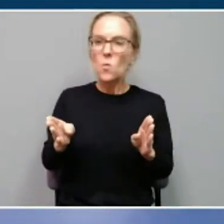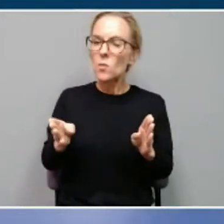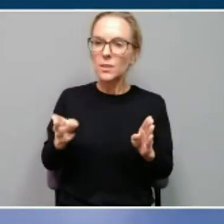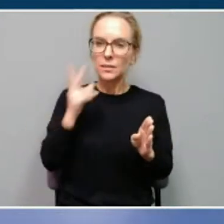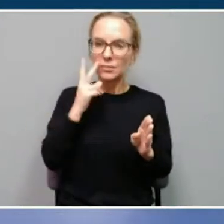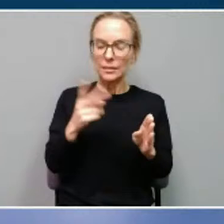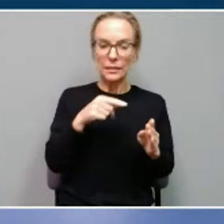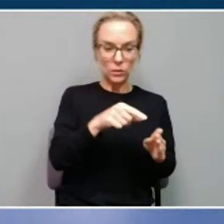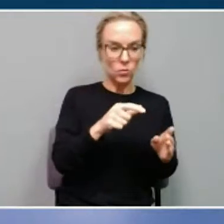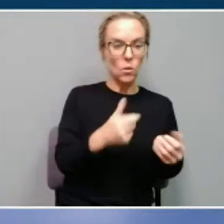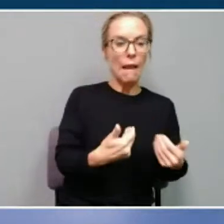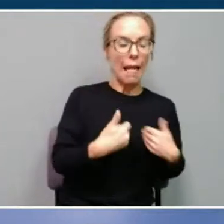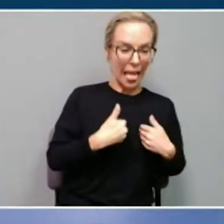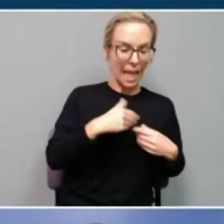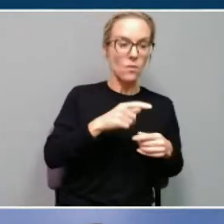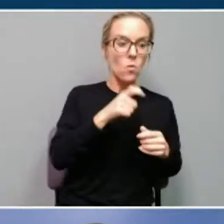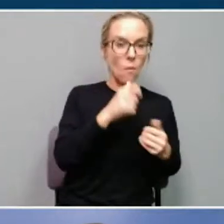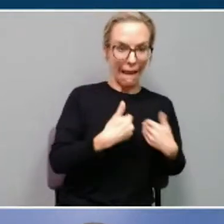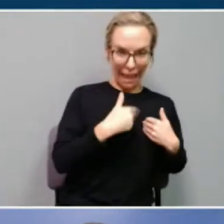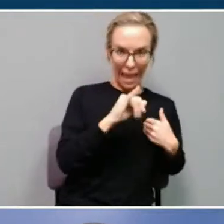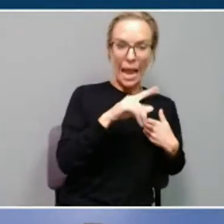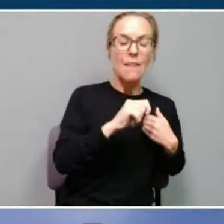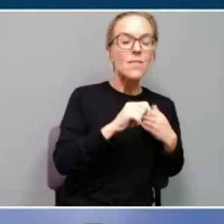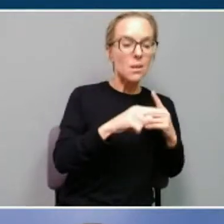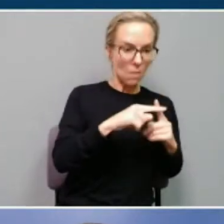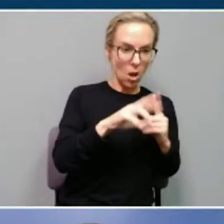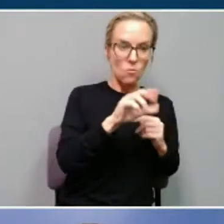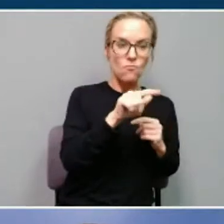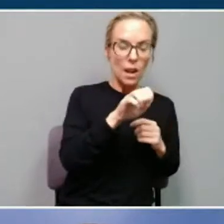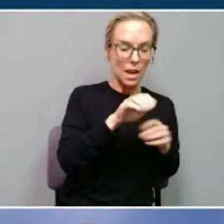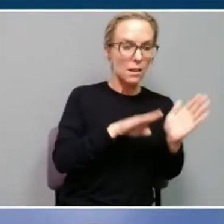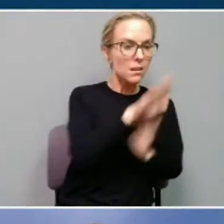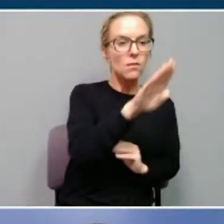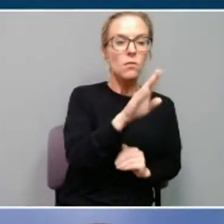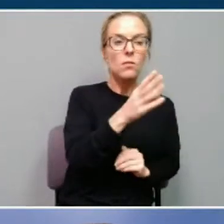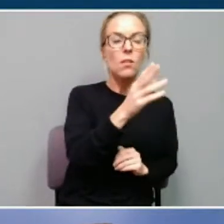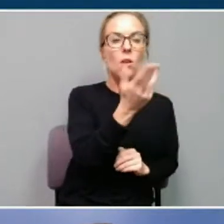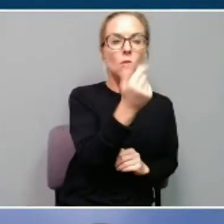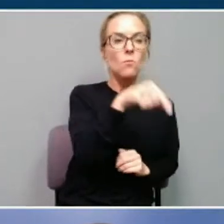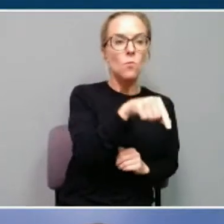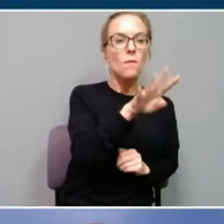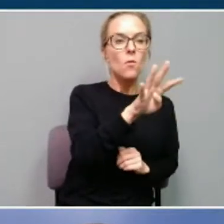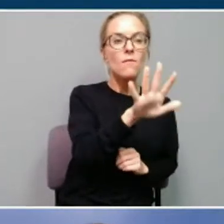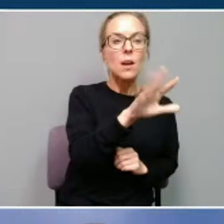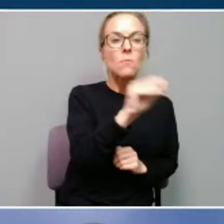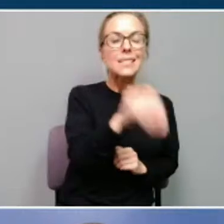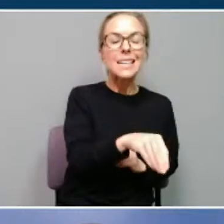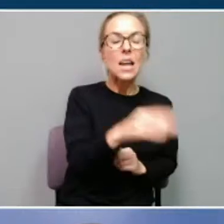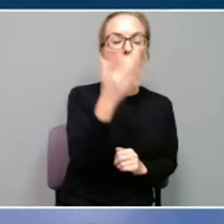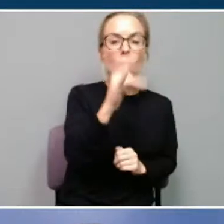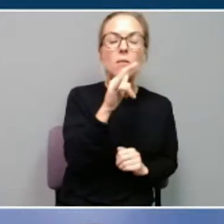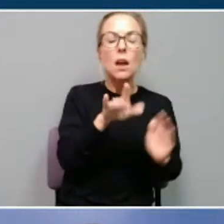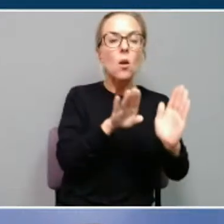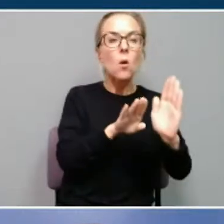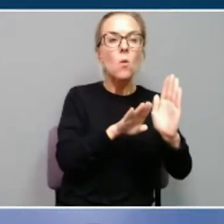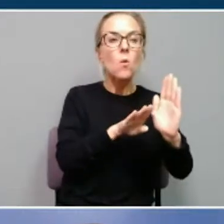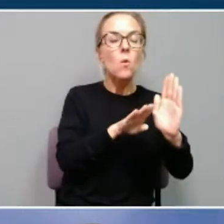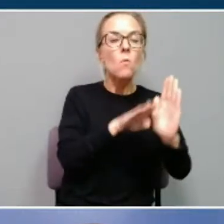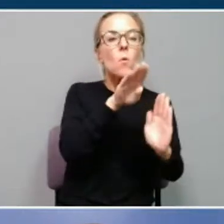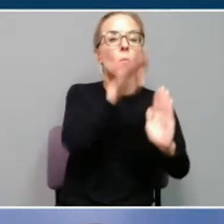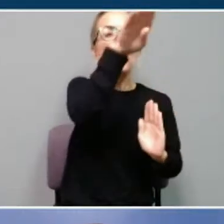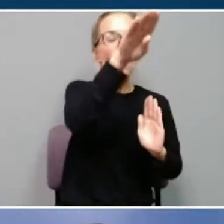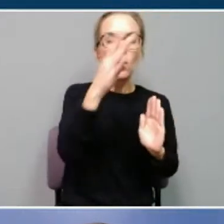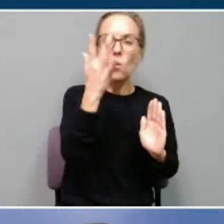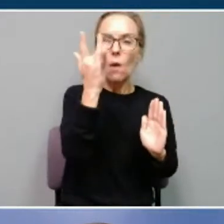rate continuing to increase, now at 13.45%. The only reason it hasn't jumped much higher is we